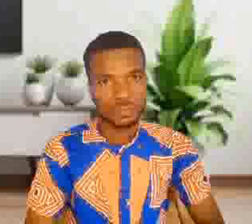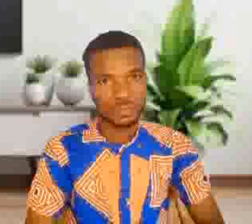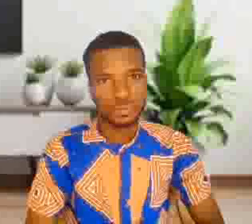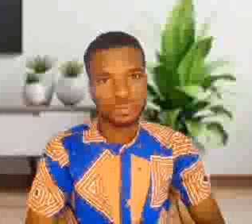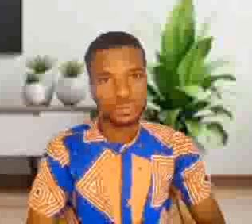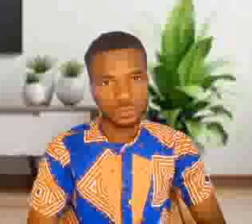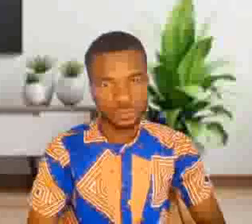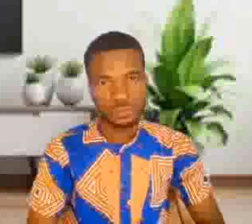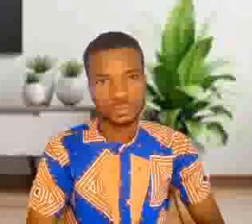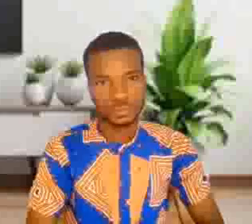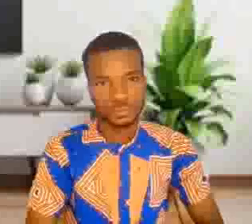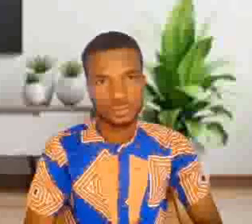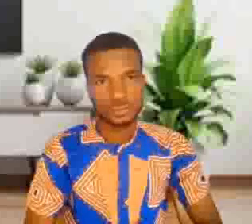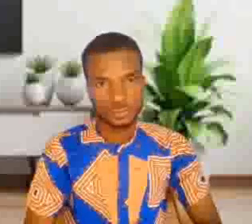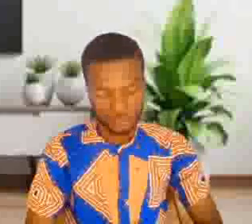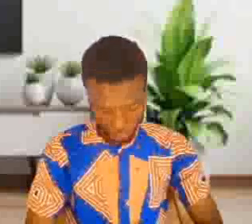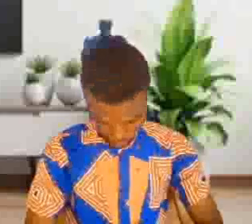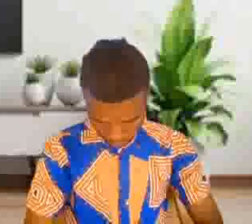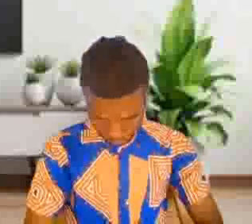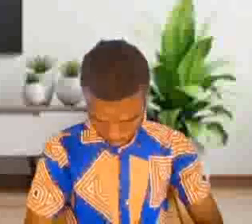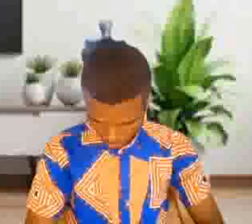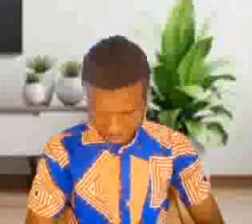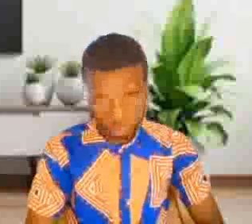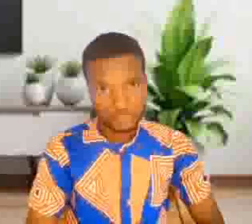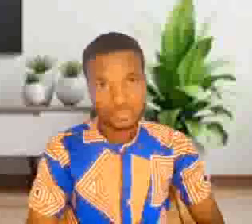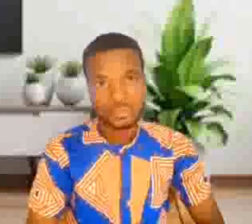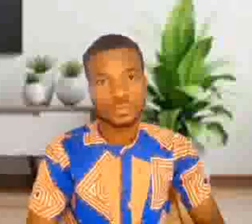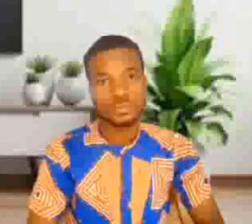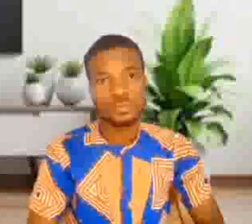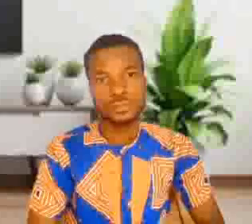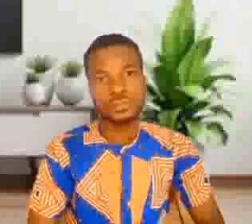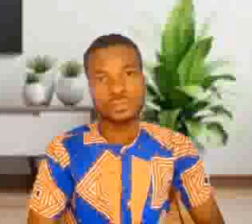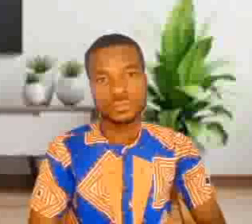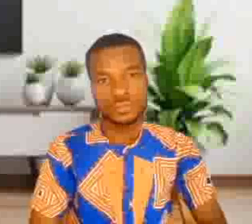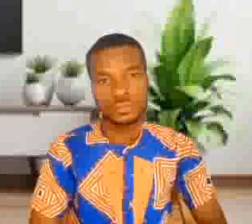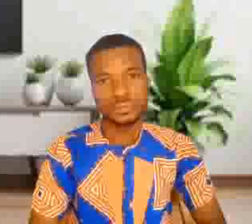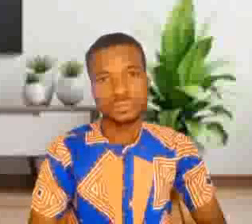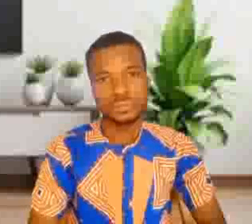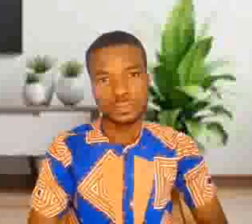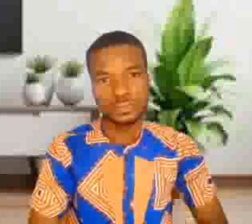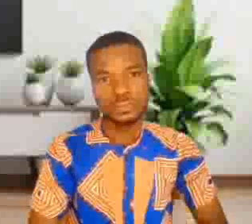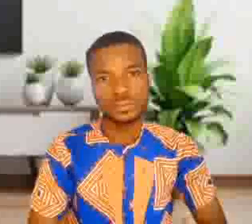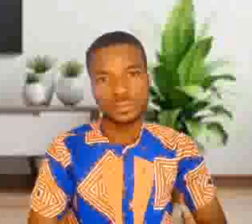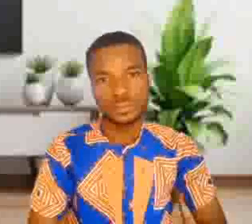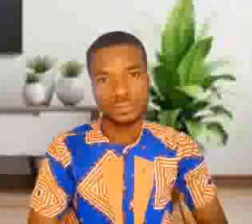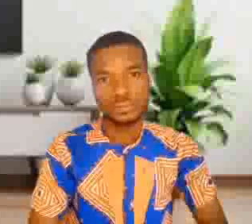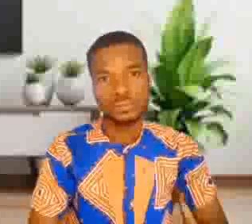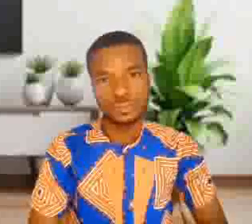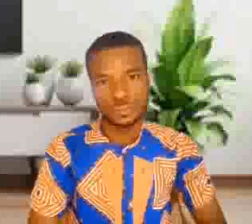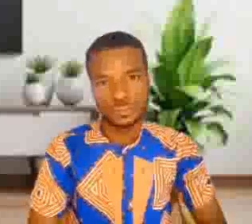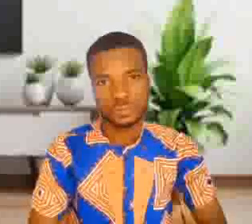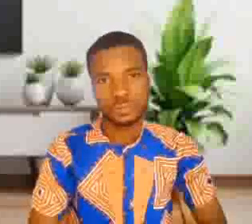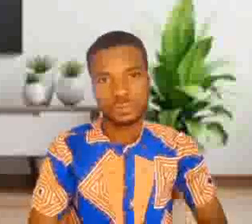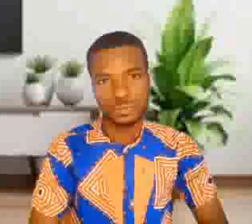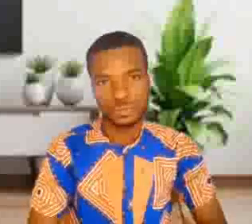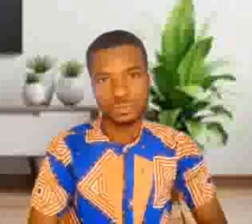three kinds of life. There is the life that is in his blood. Leviticus 17 verse 11 says, the life of